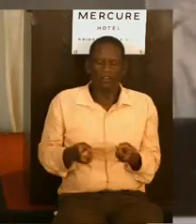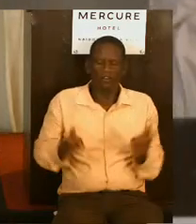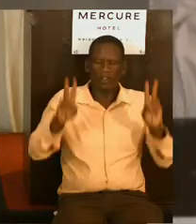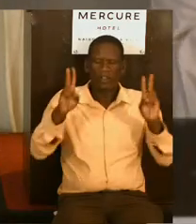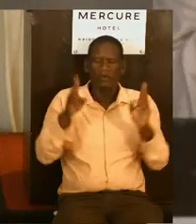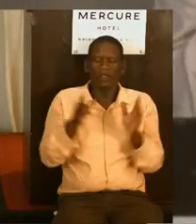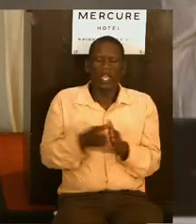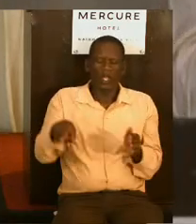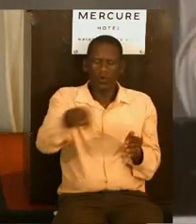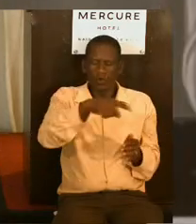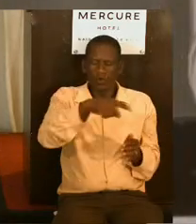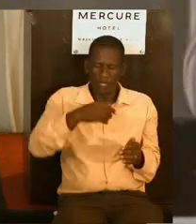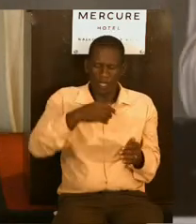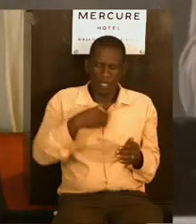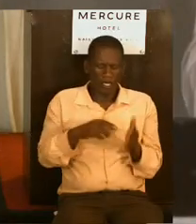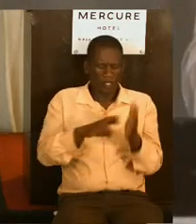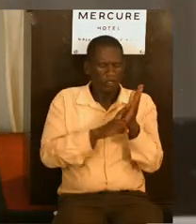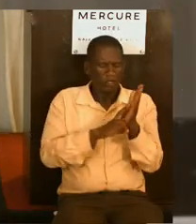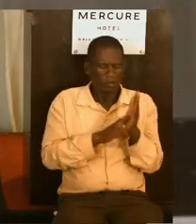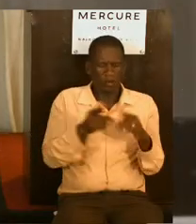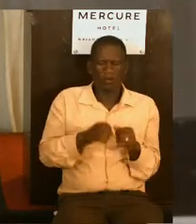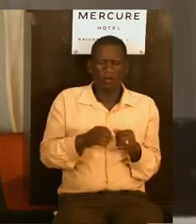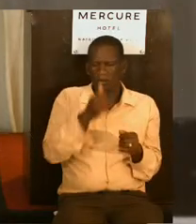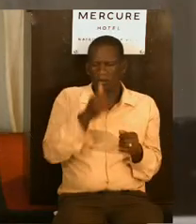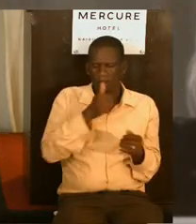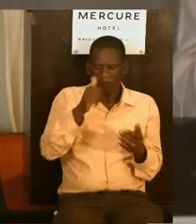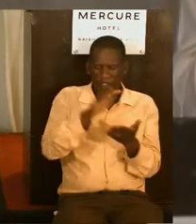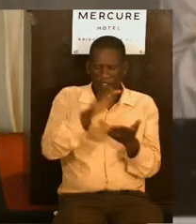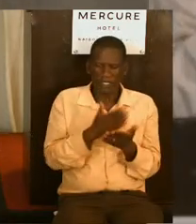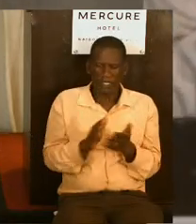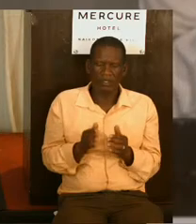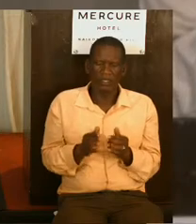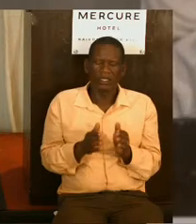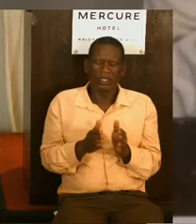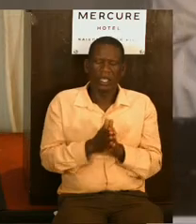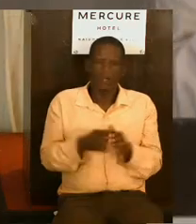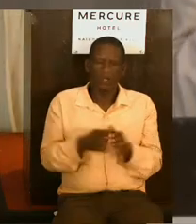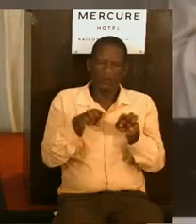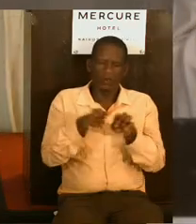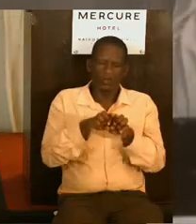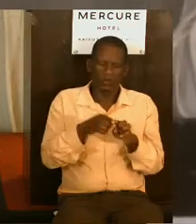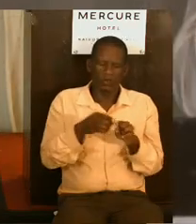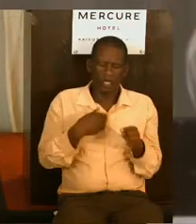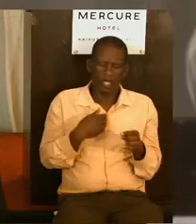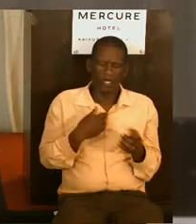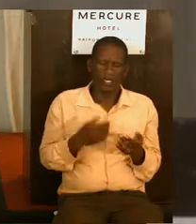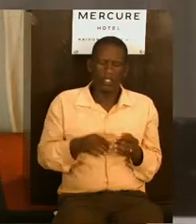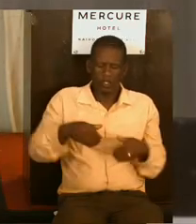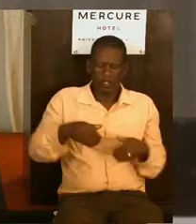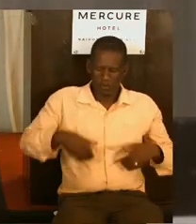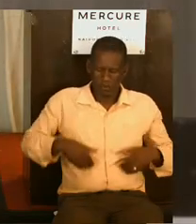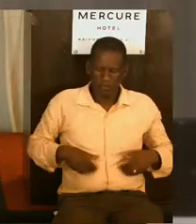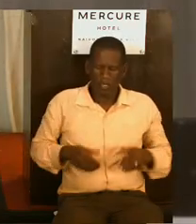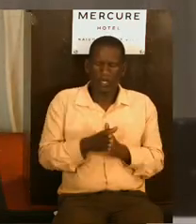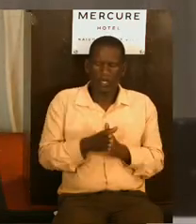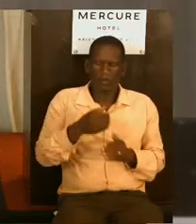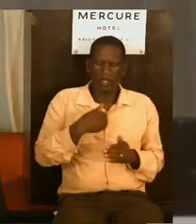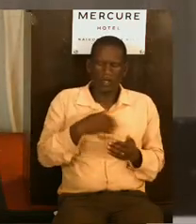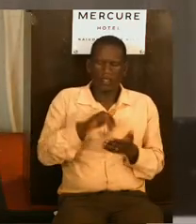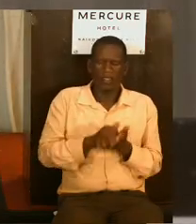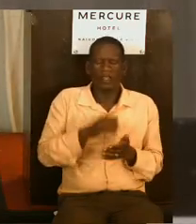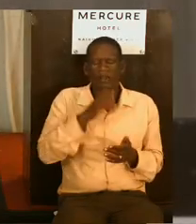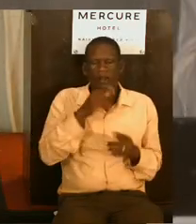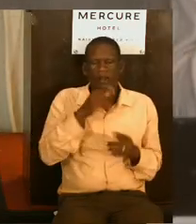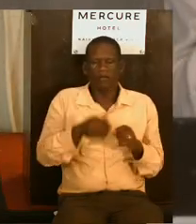we had a representative from the private sector and we have the youth we had that